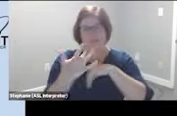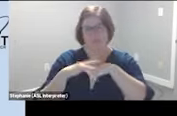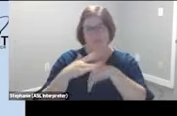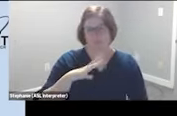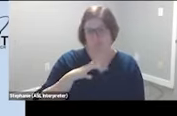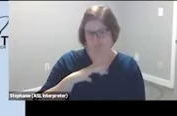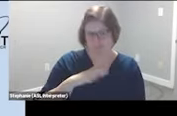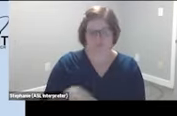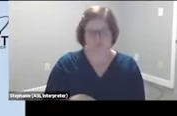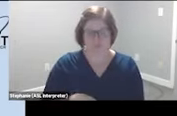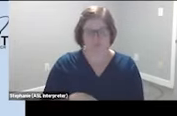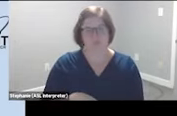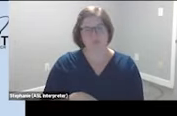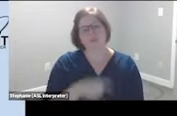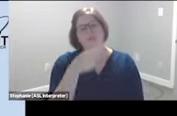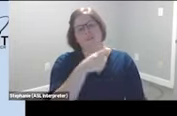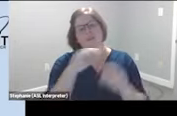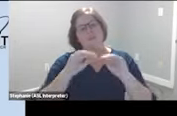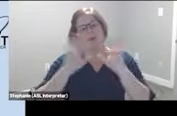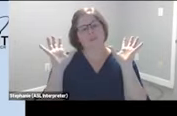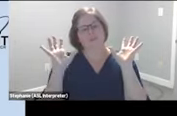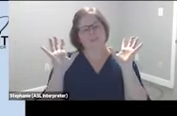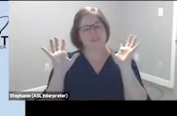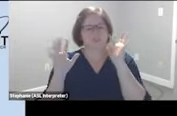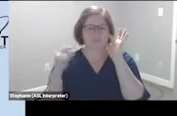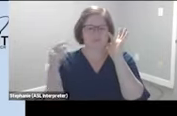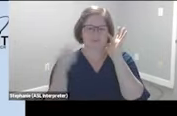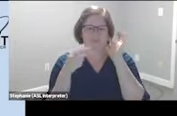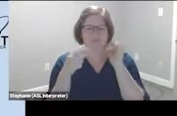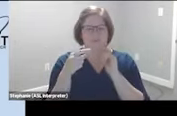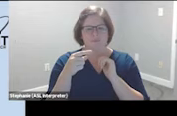And obviously, this takes on special meaning in these